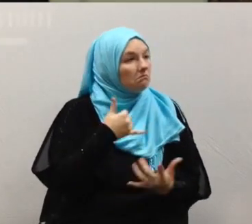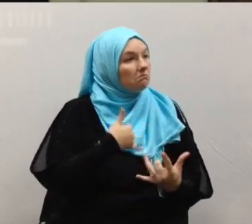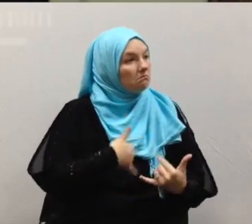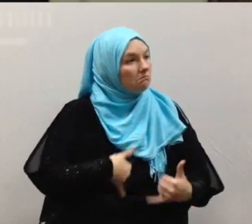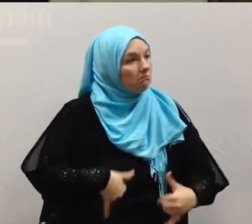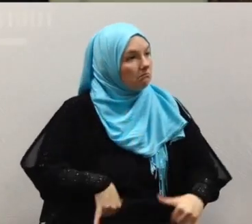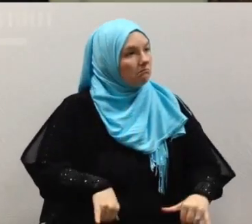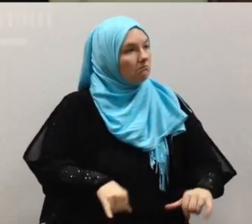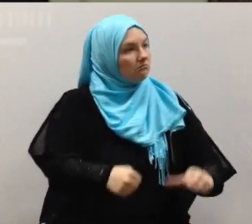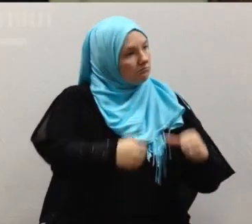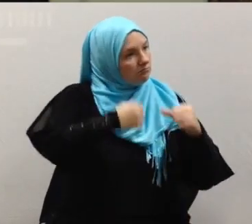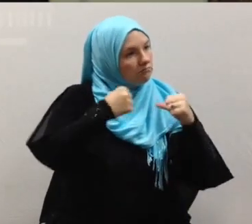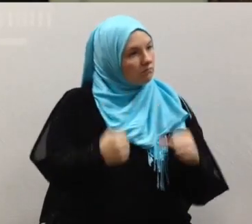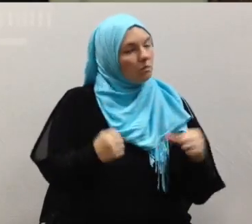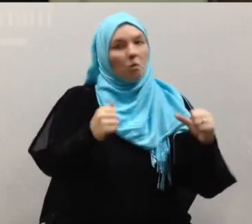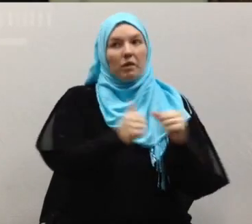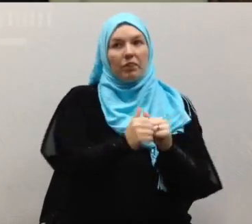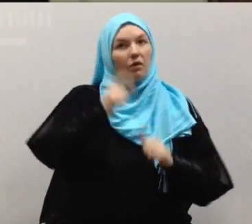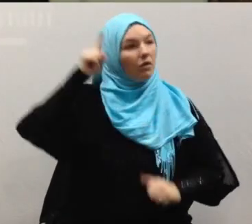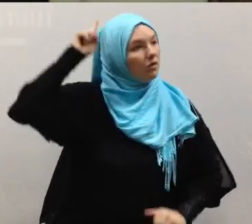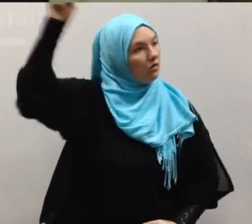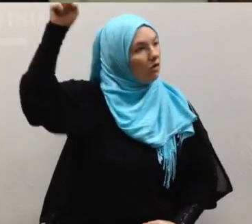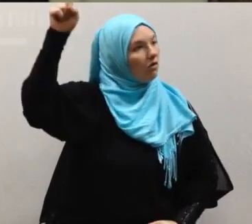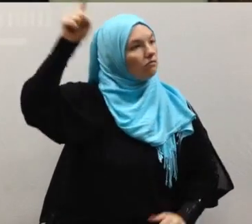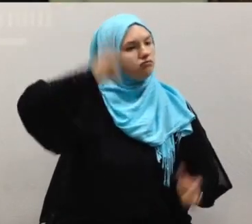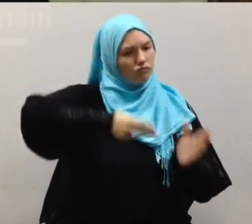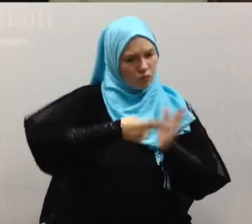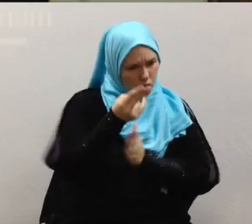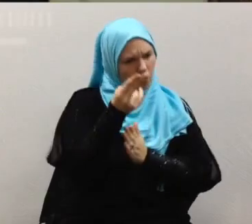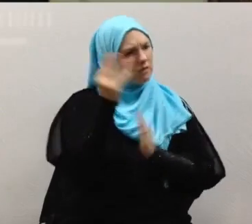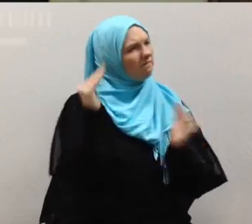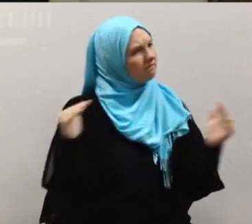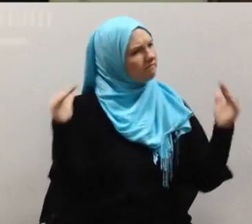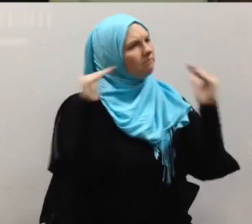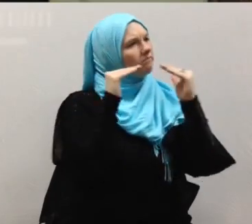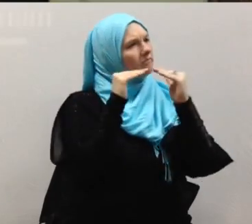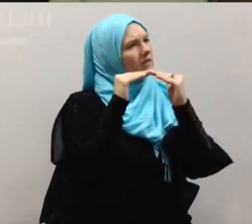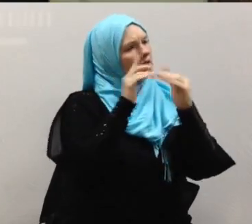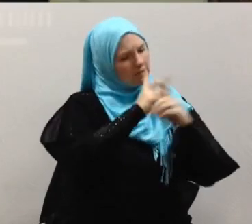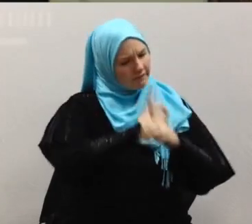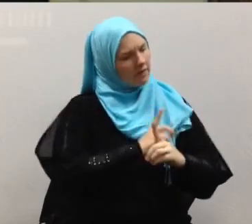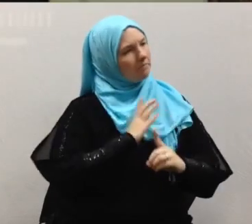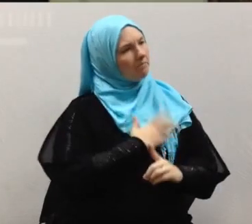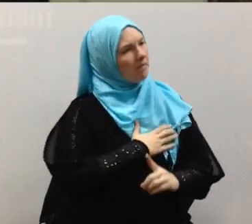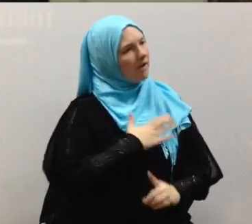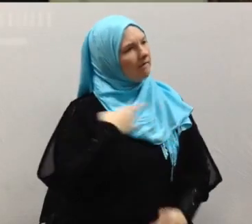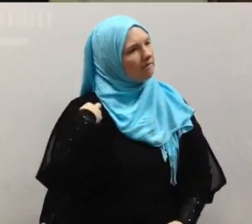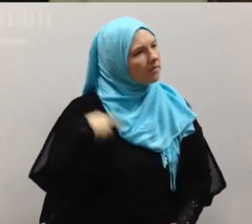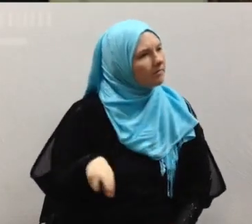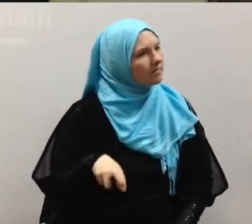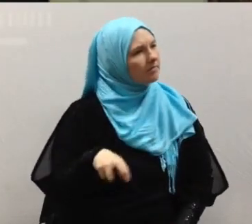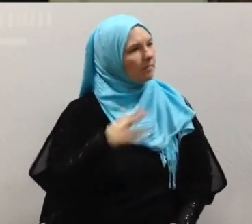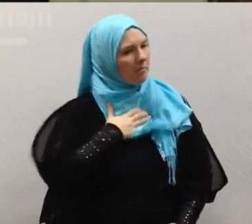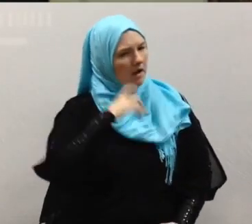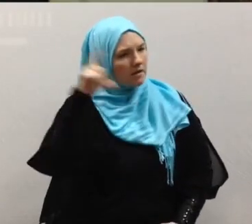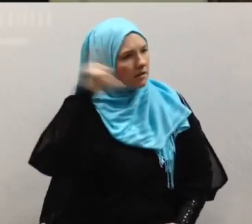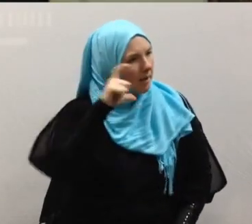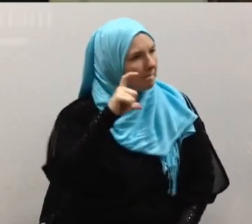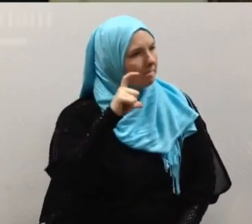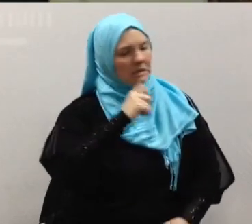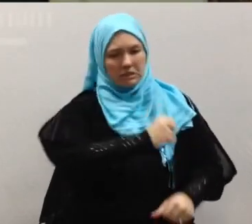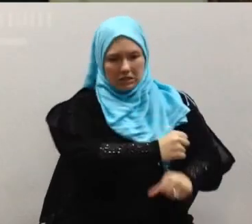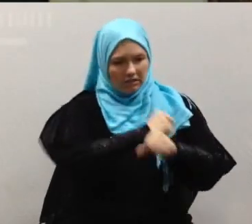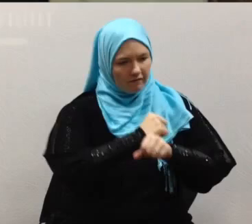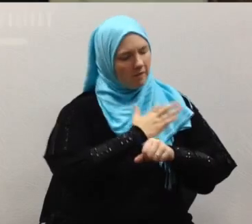and justice in defense of their faith and defense of their nation and defense of their community and women and